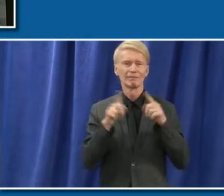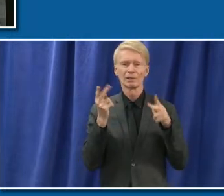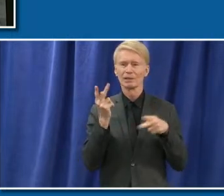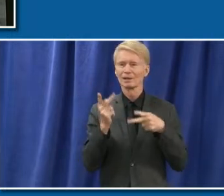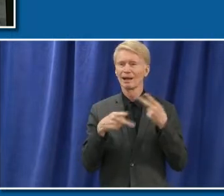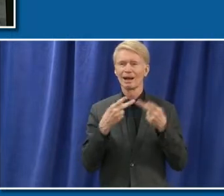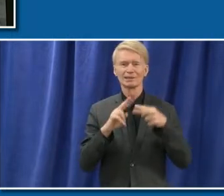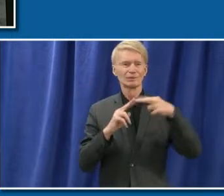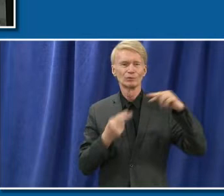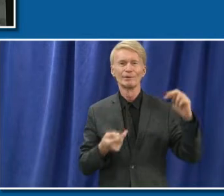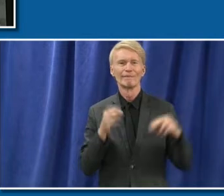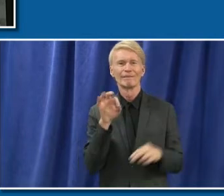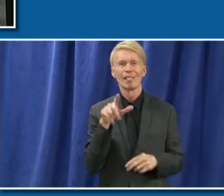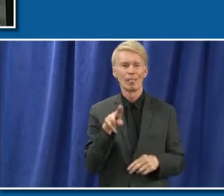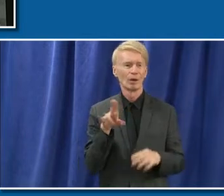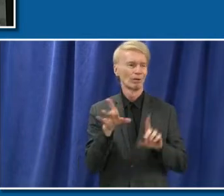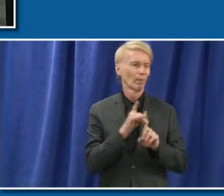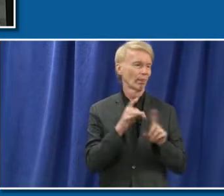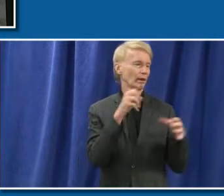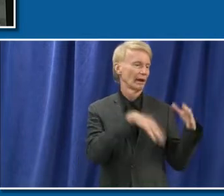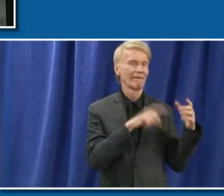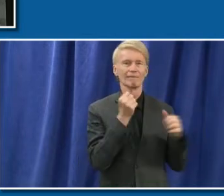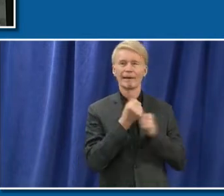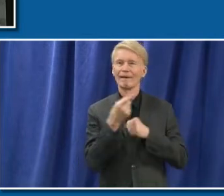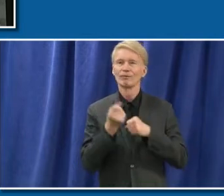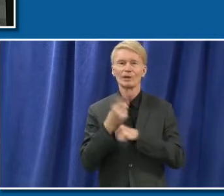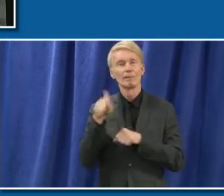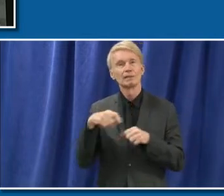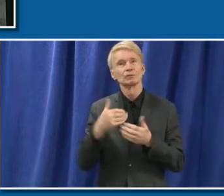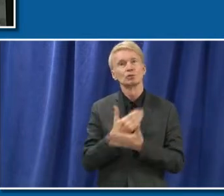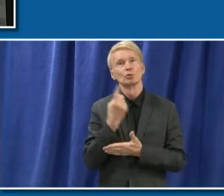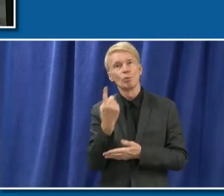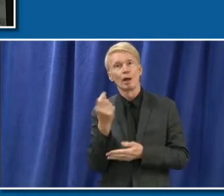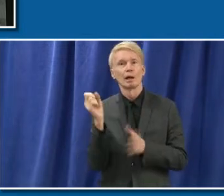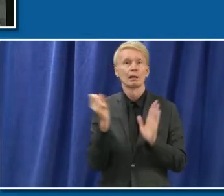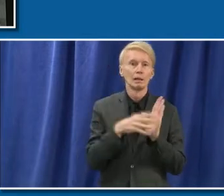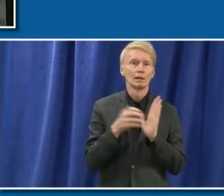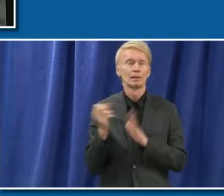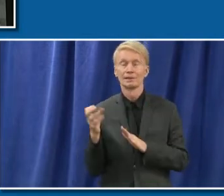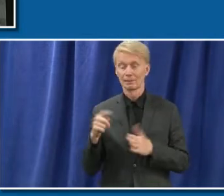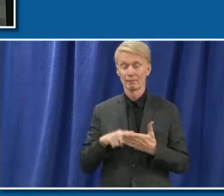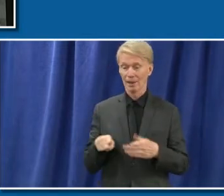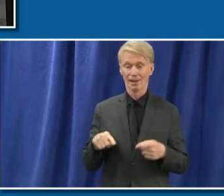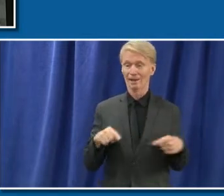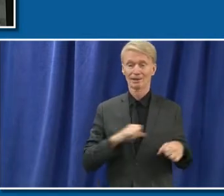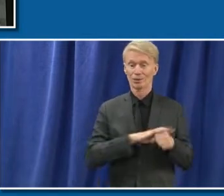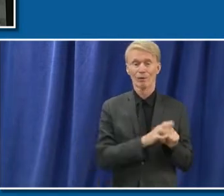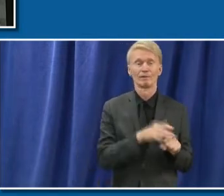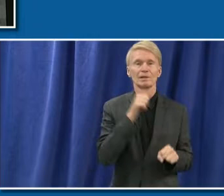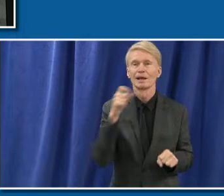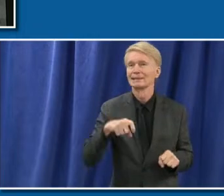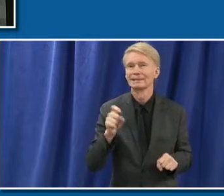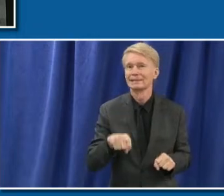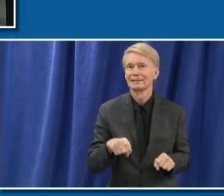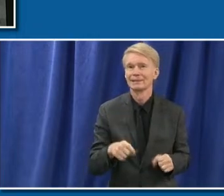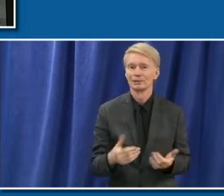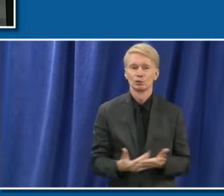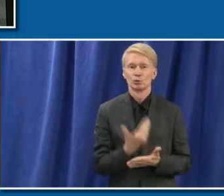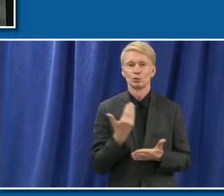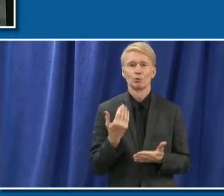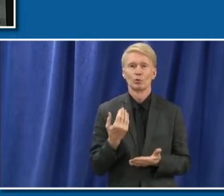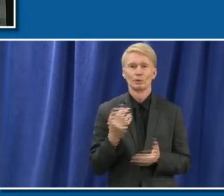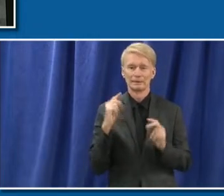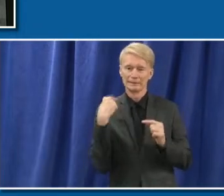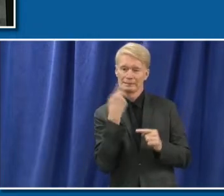of mutations. Every year you need to make a new flu vaccine. This one, on the other hand, is really looking good. There hasn't been all the mutation in COVID,